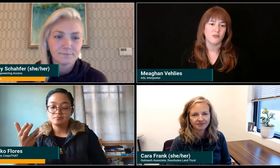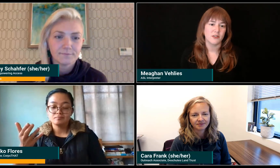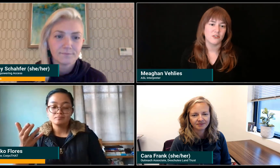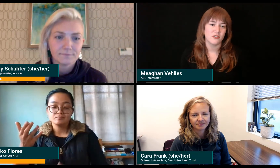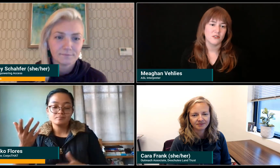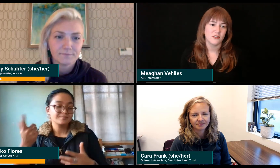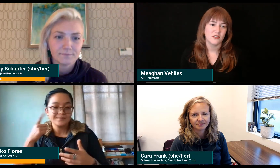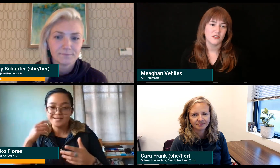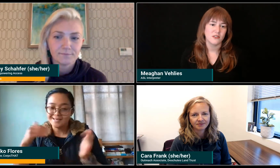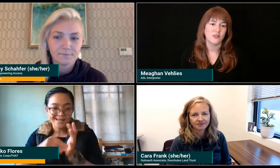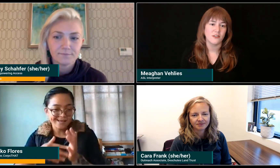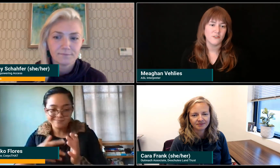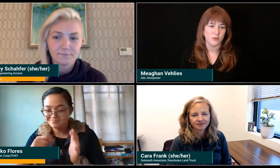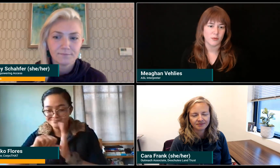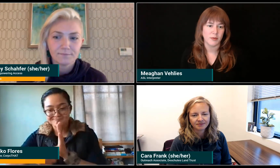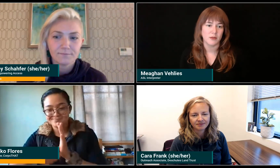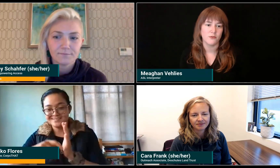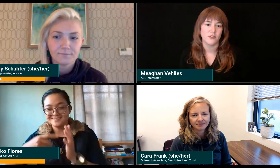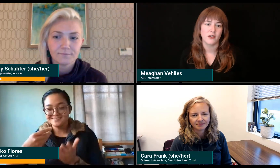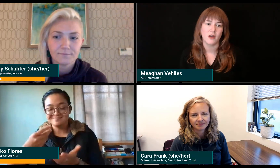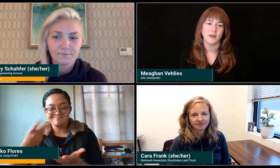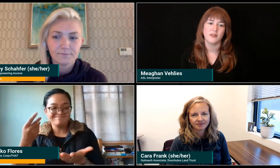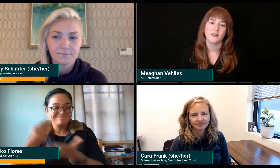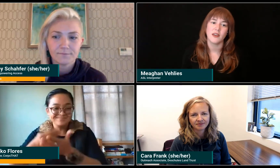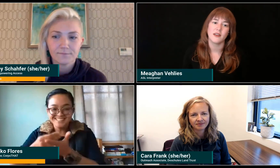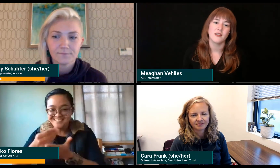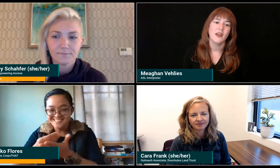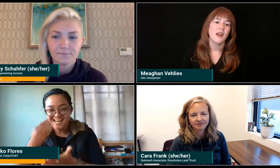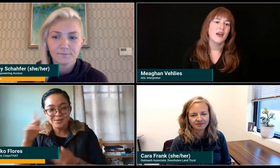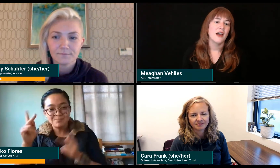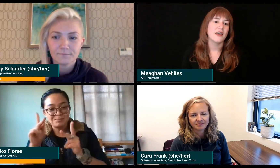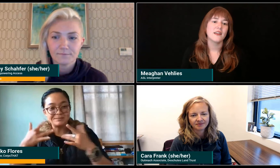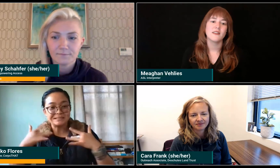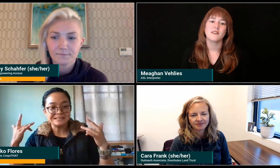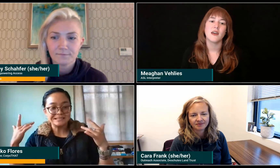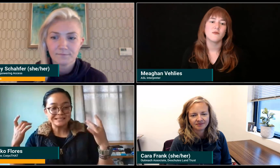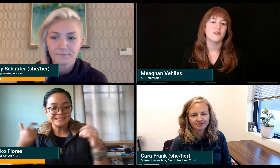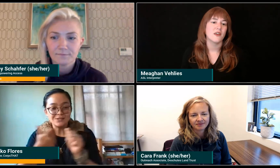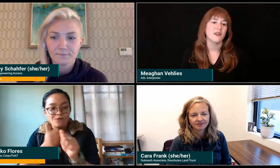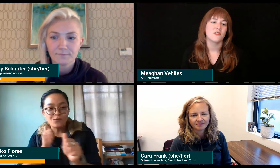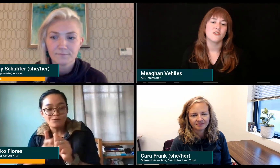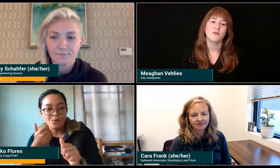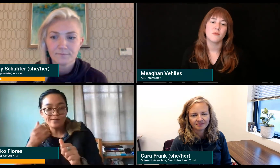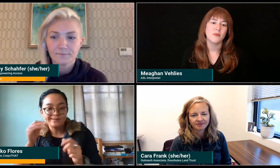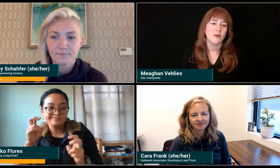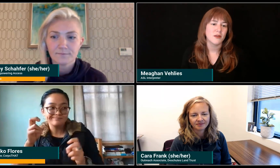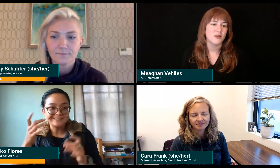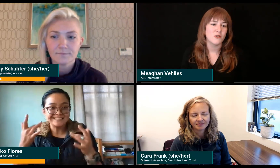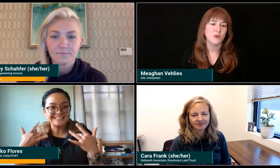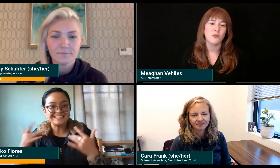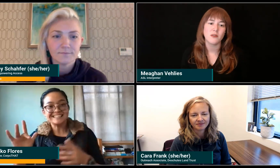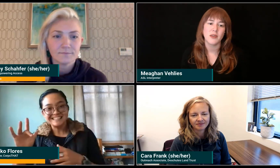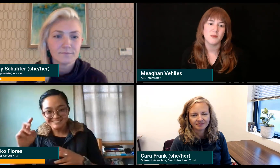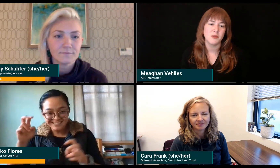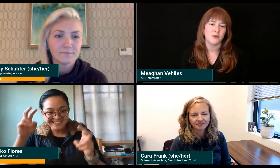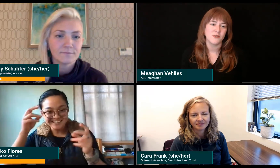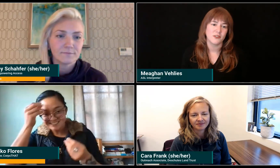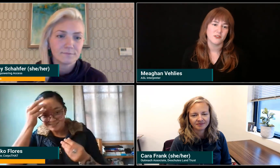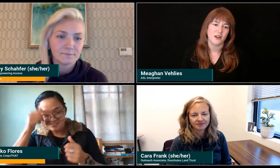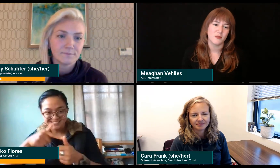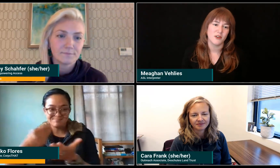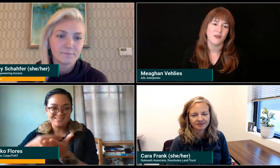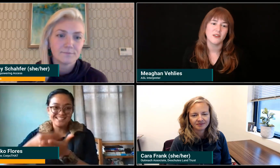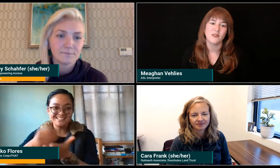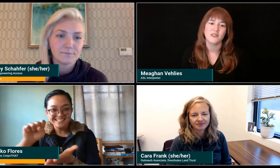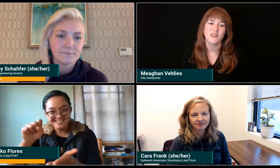them information so they feel more prepared before they come in. And again, to emphasize, just we want to pay people for